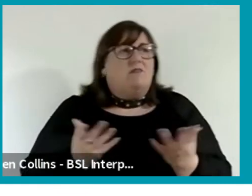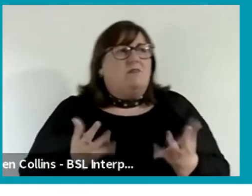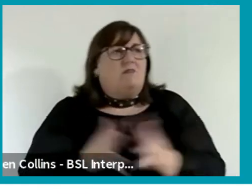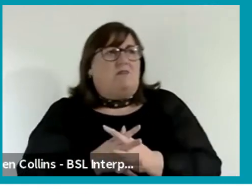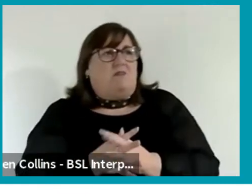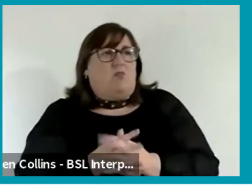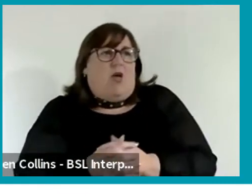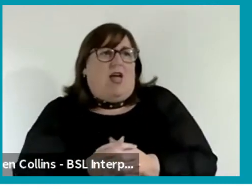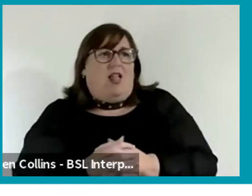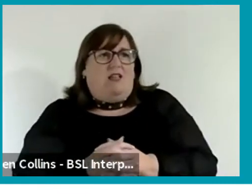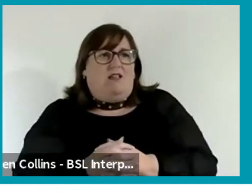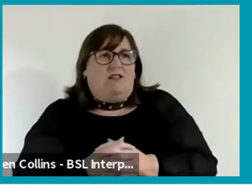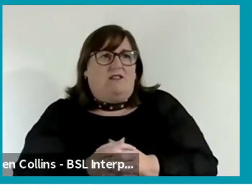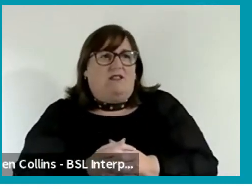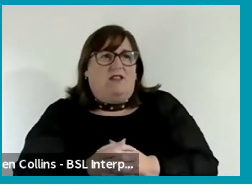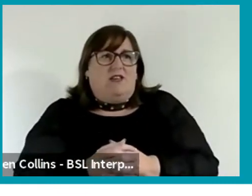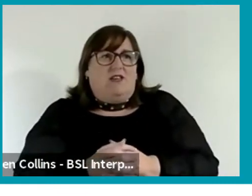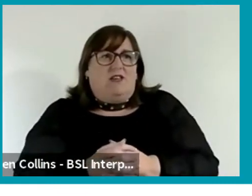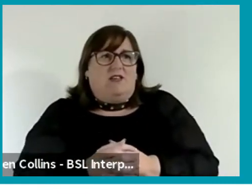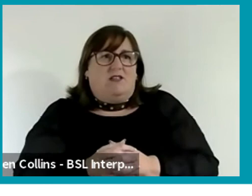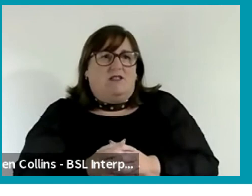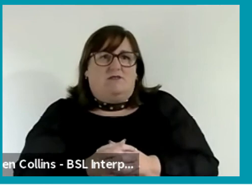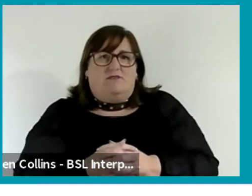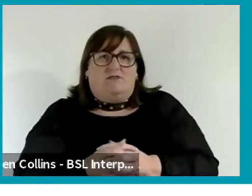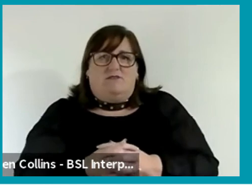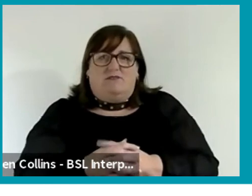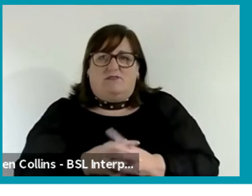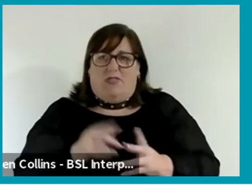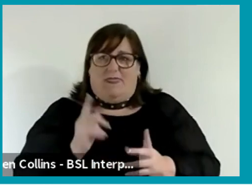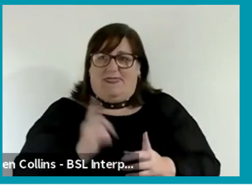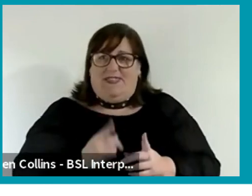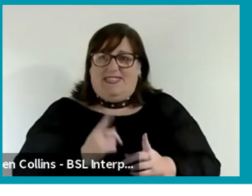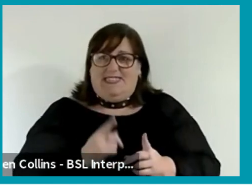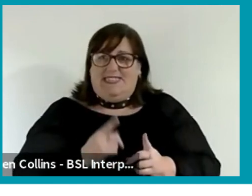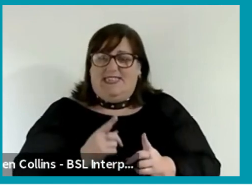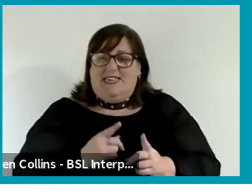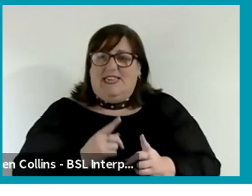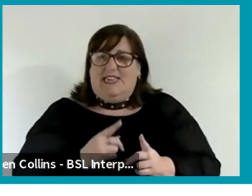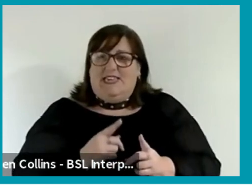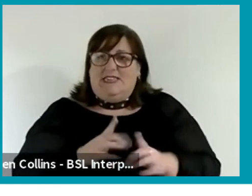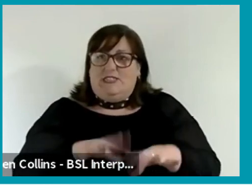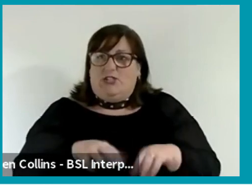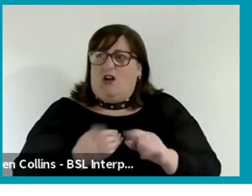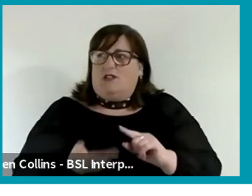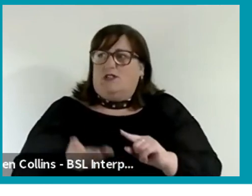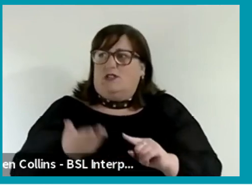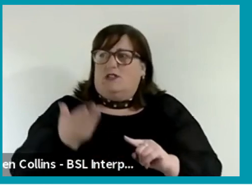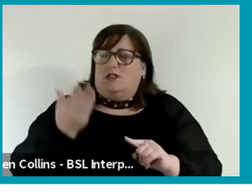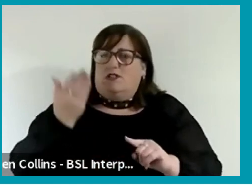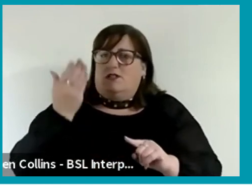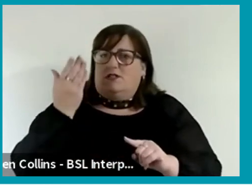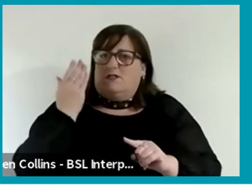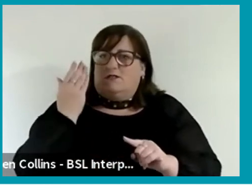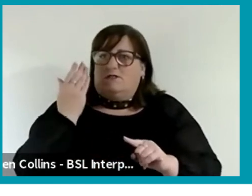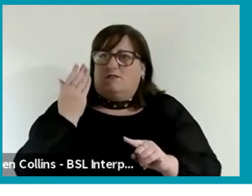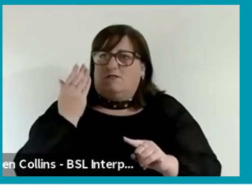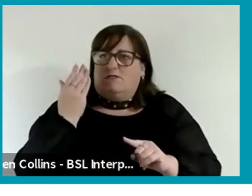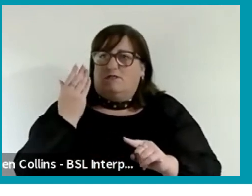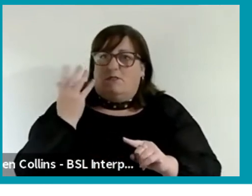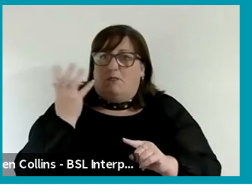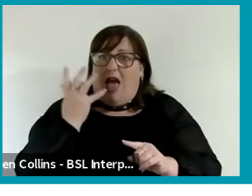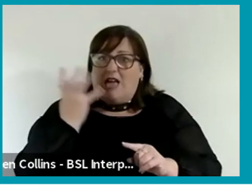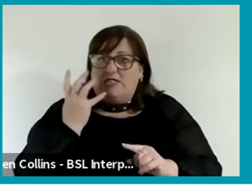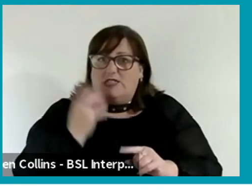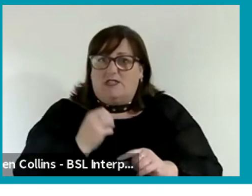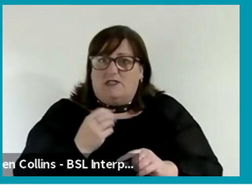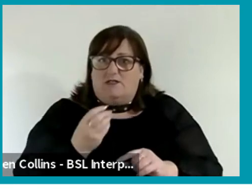startup before fintech even was a name. That the company was formed by accident. It used to be trading on the